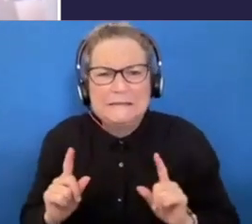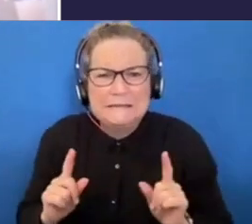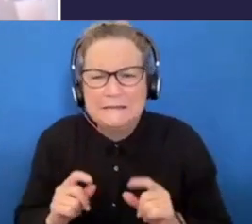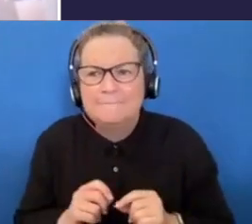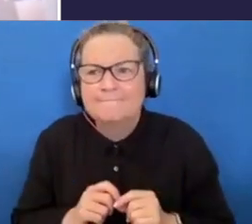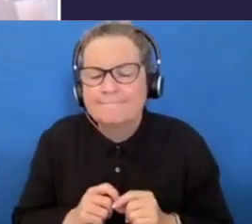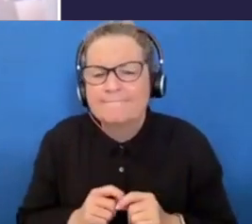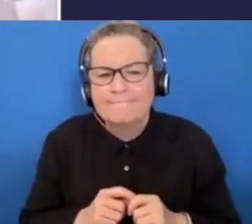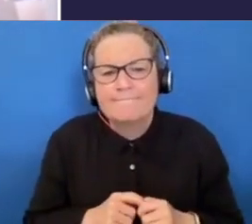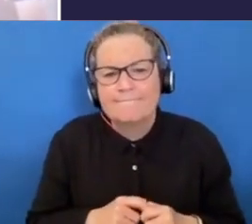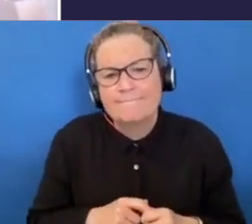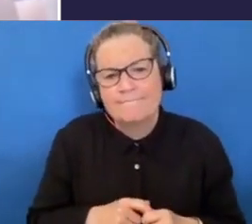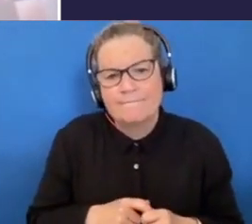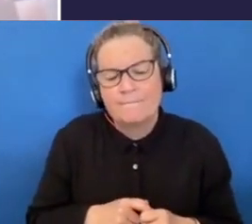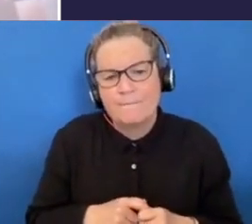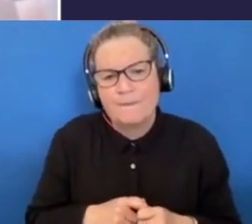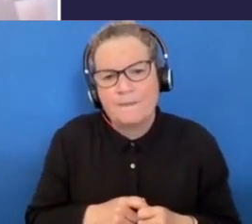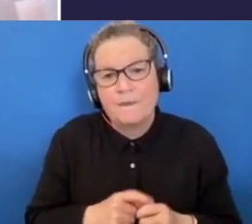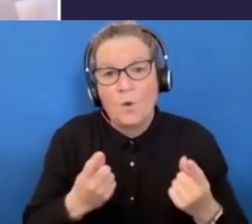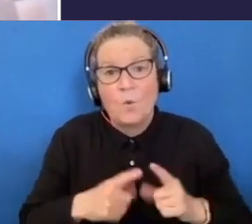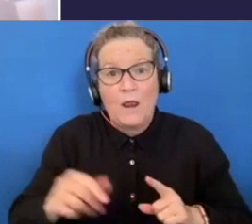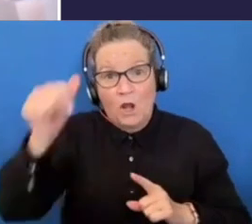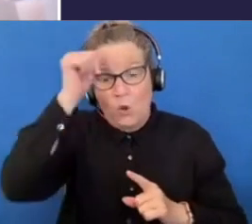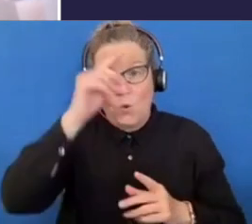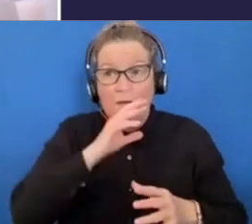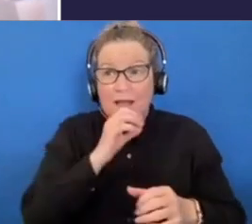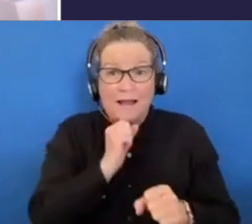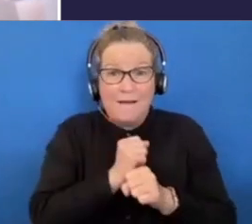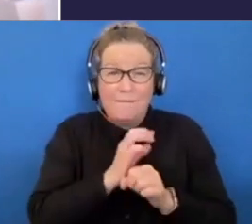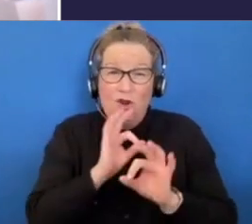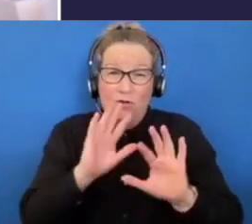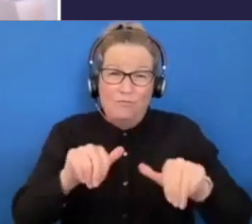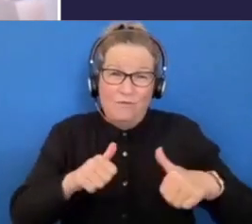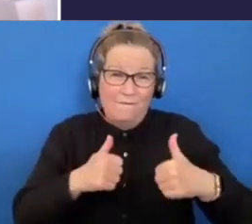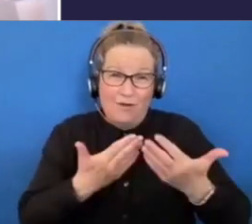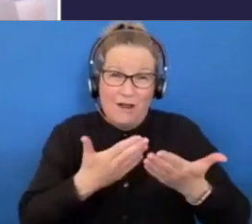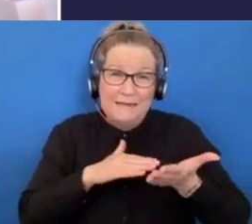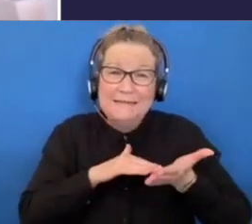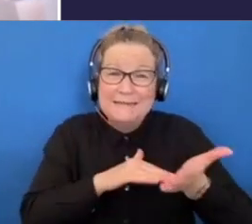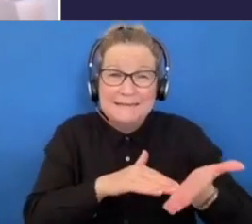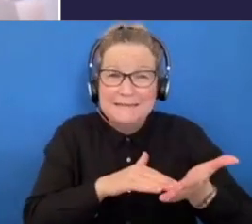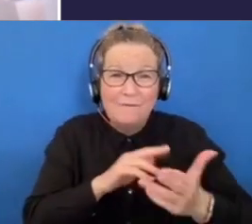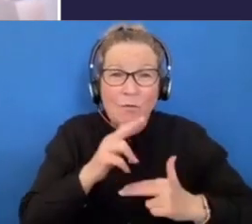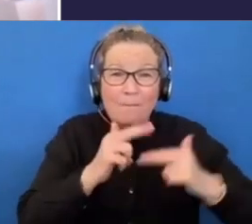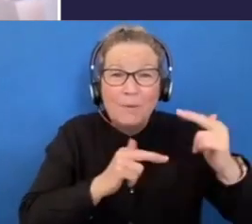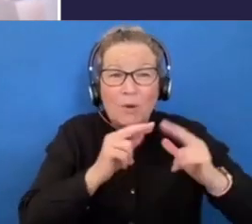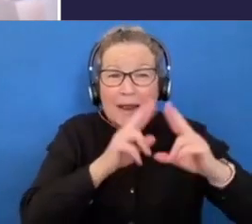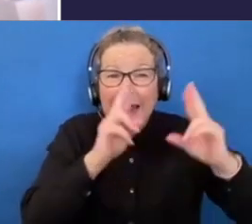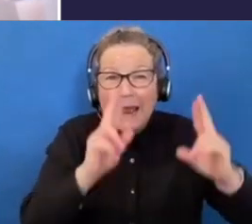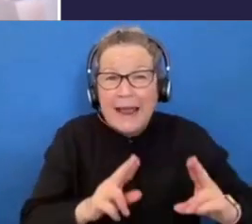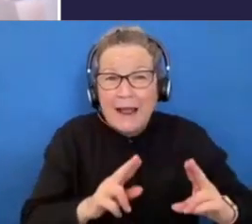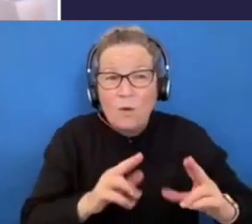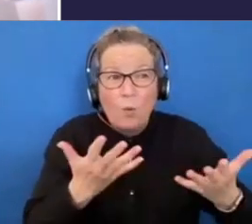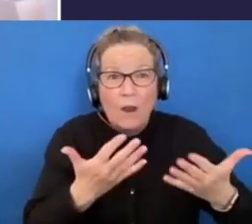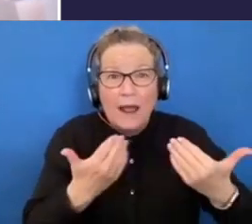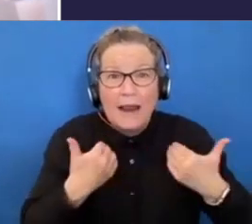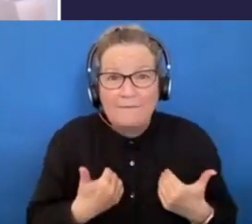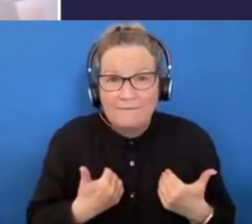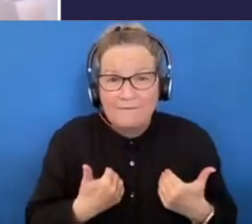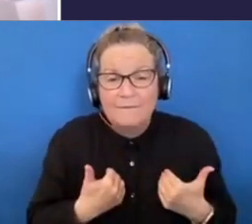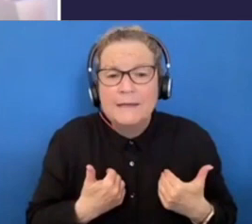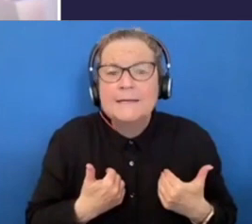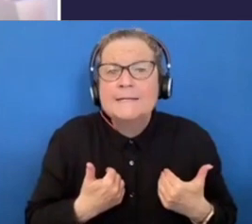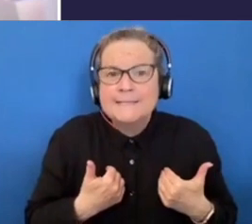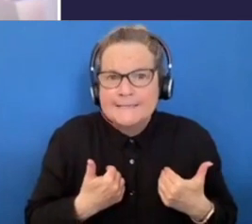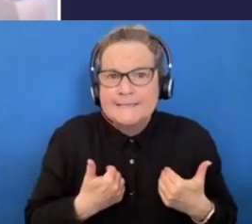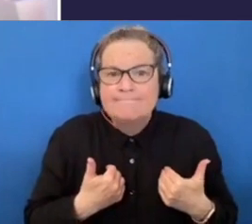future. So we knew that the government was never going to provide assistance for building houses in our neighbourhood. So there began